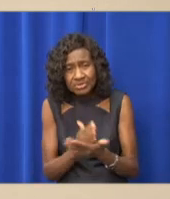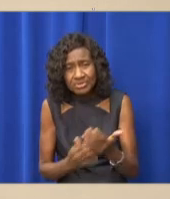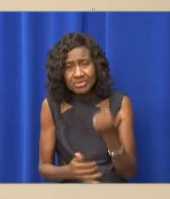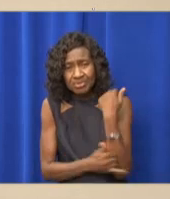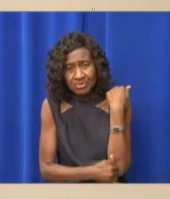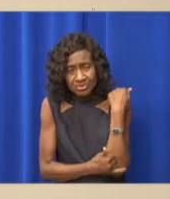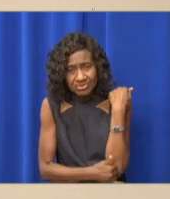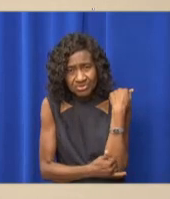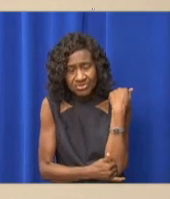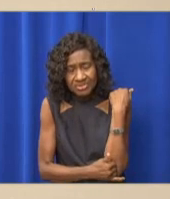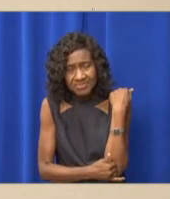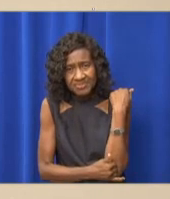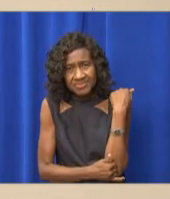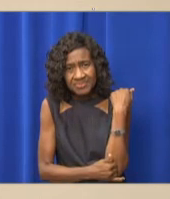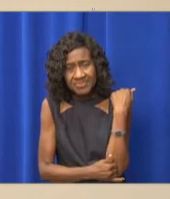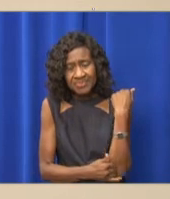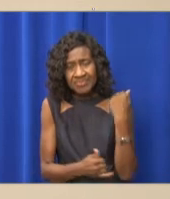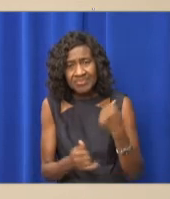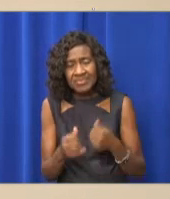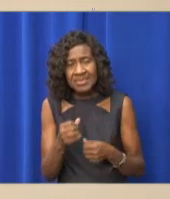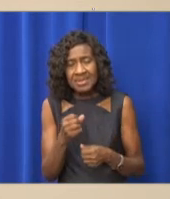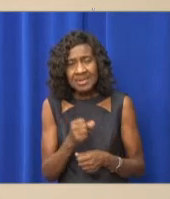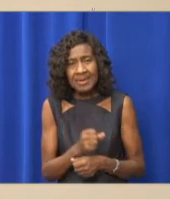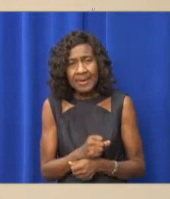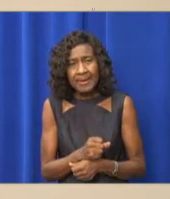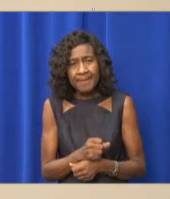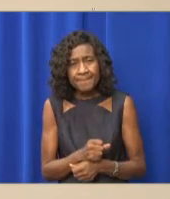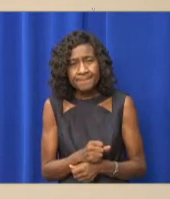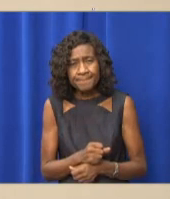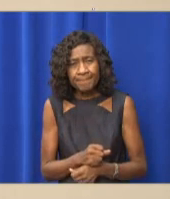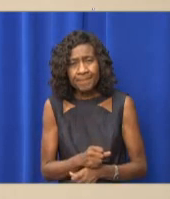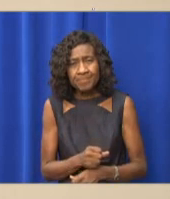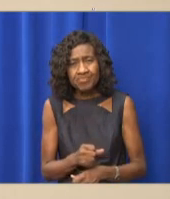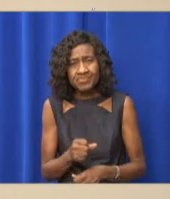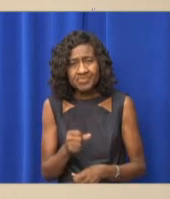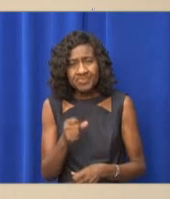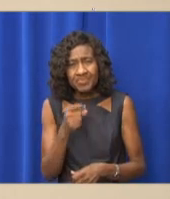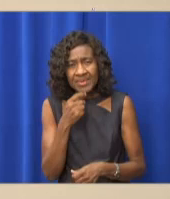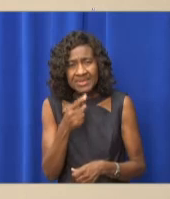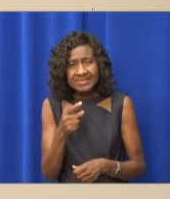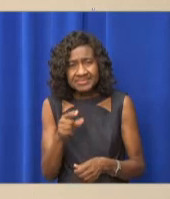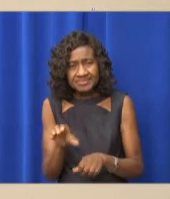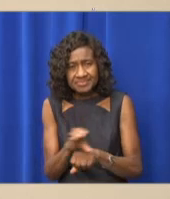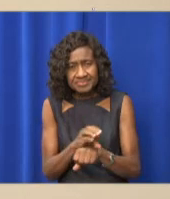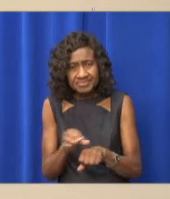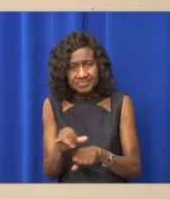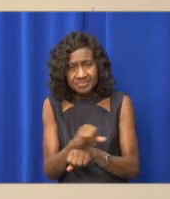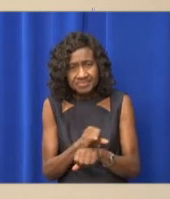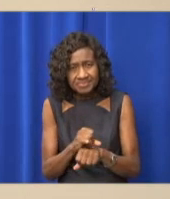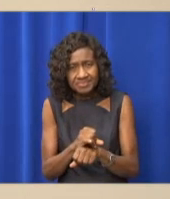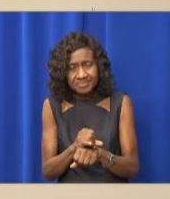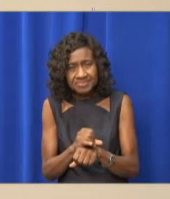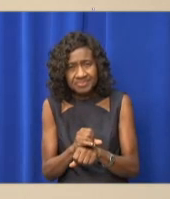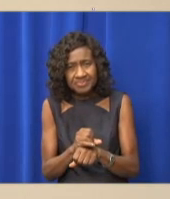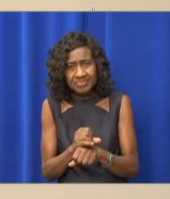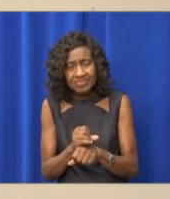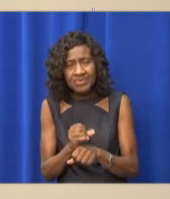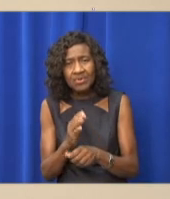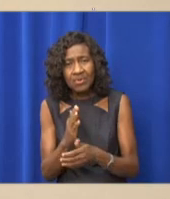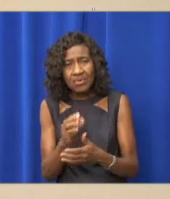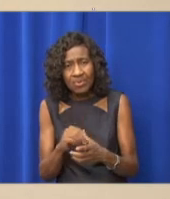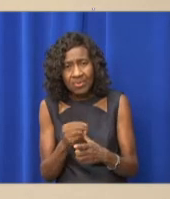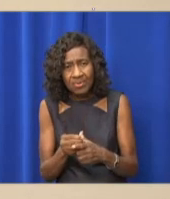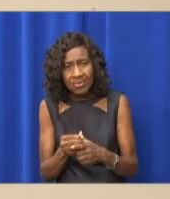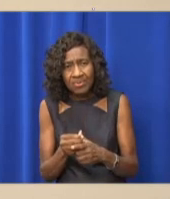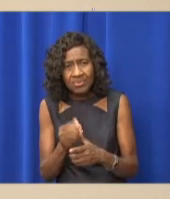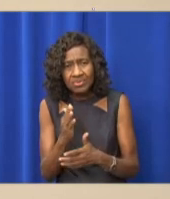they try to unlock various aspects of their economy, and making decisions based on falling